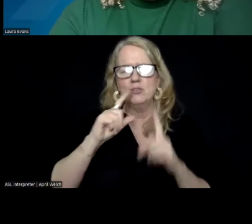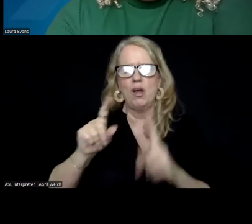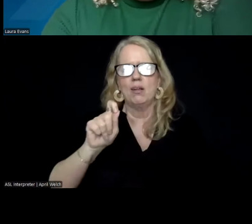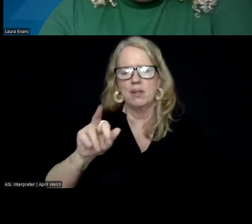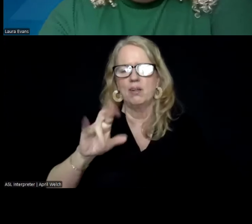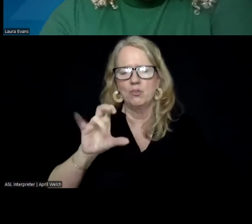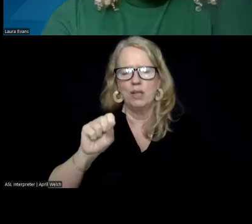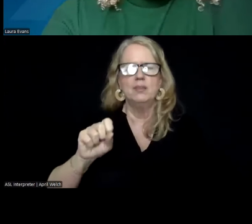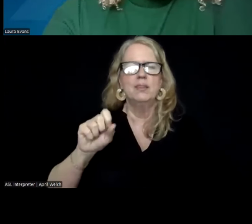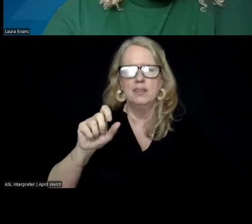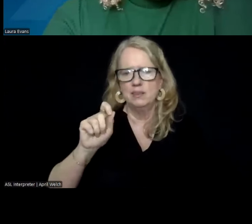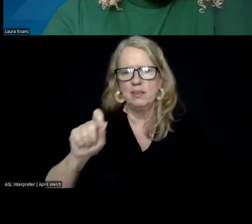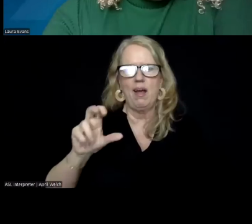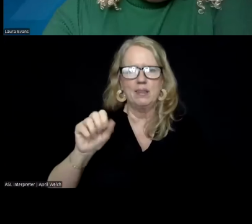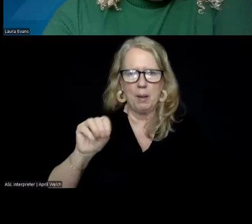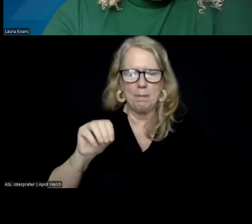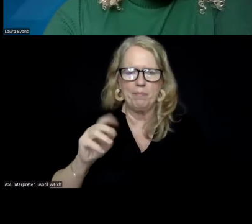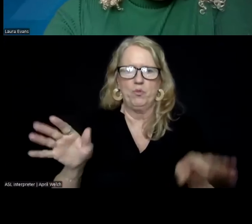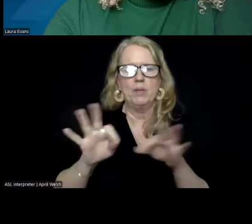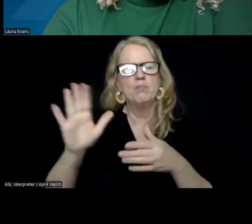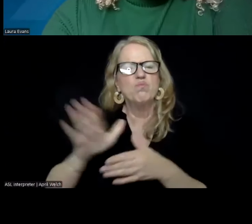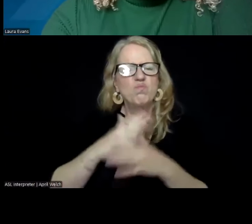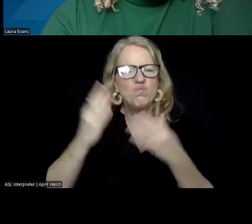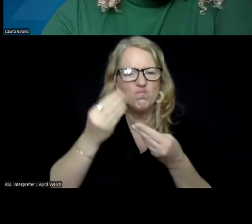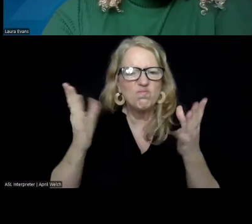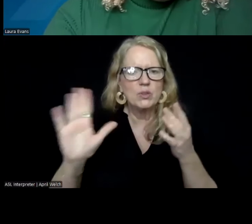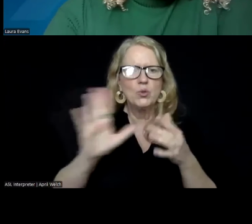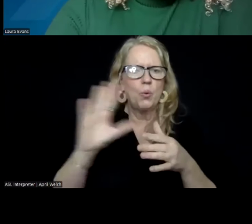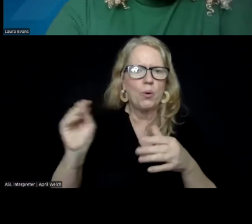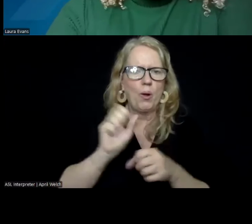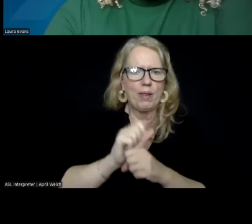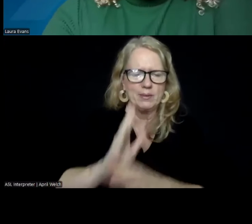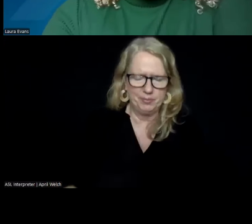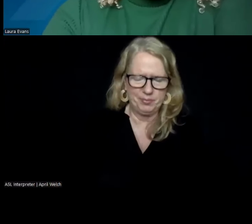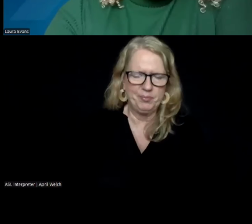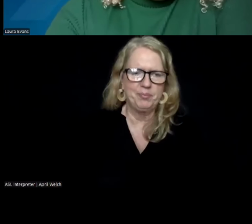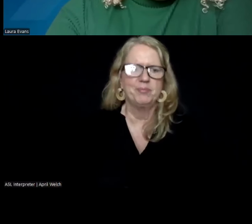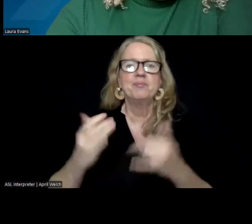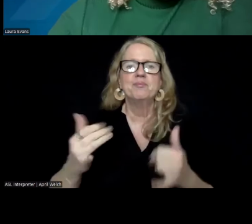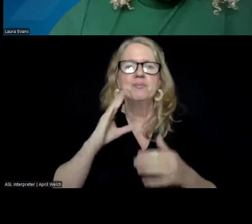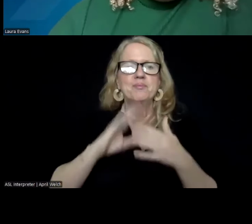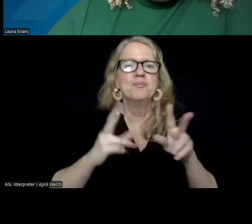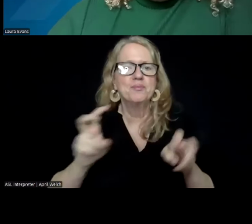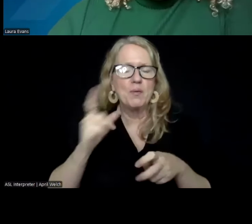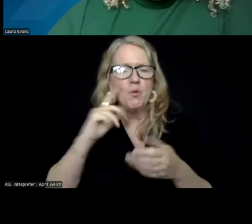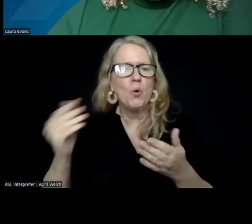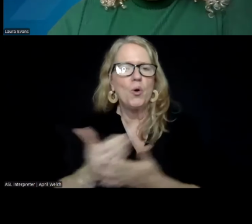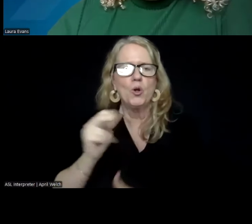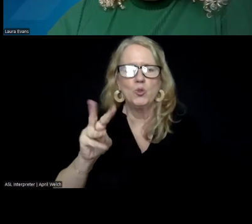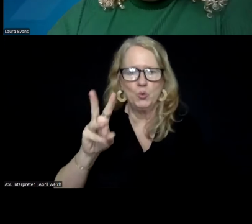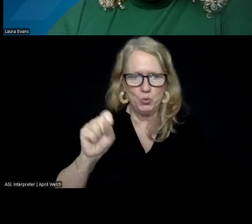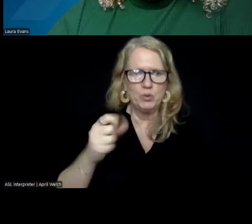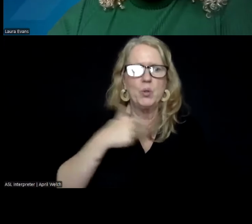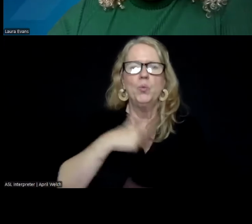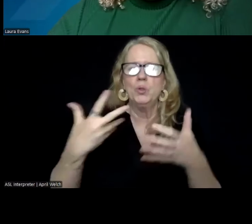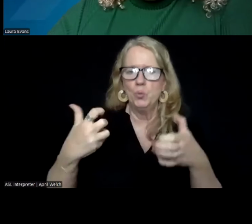talk.crisisnow.com. Make sure that you share that with your colleagues. So switching over to news, we did want